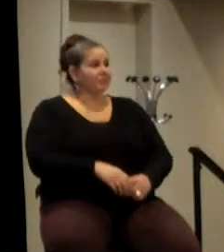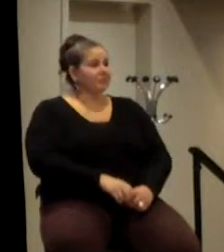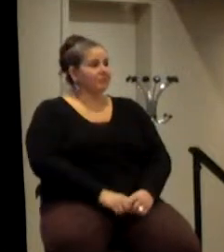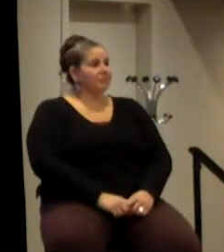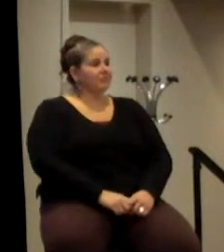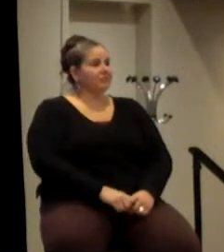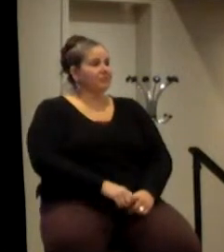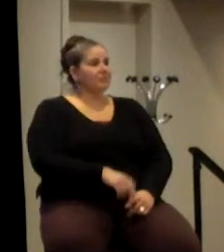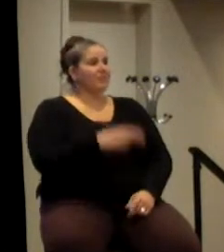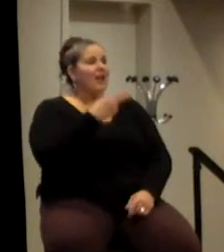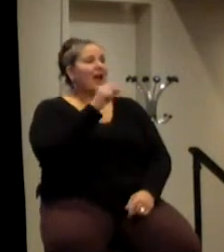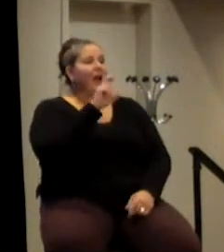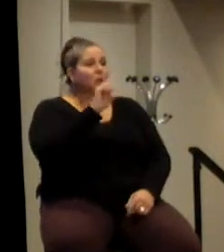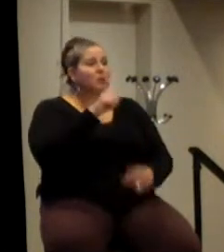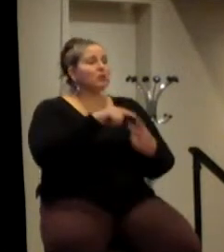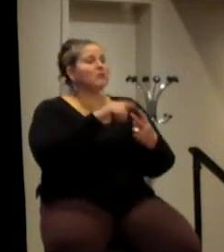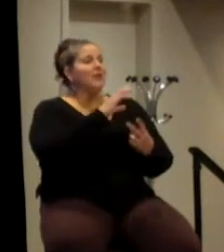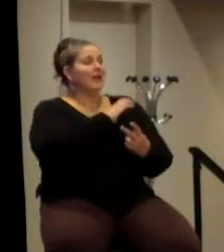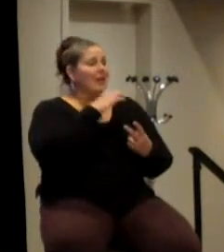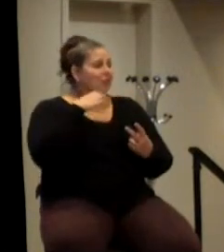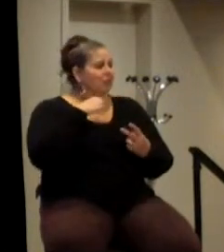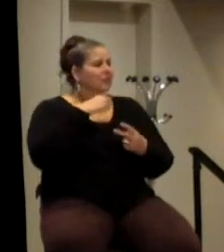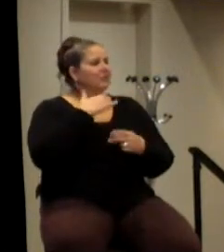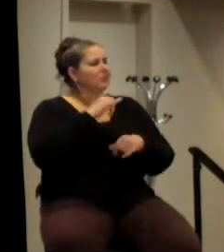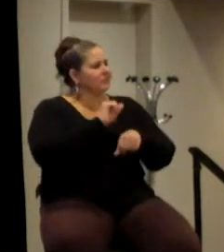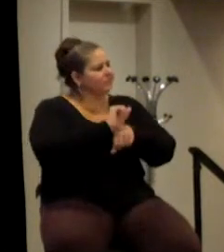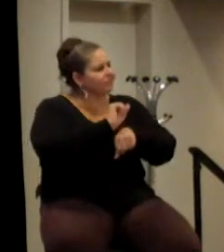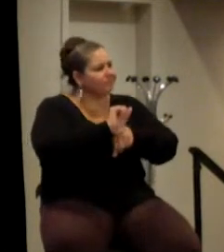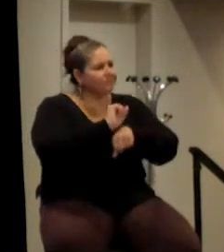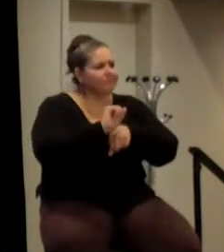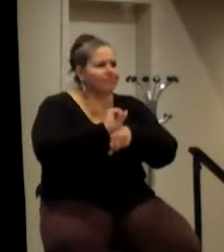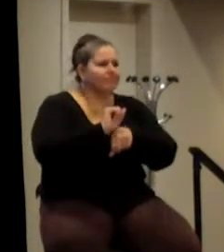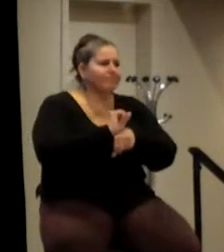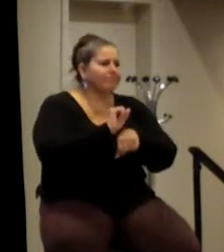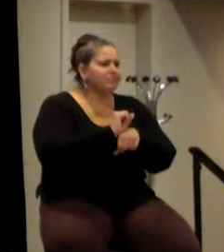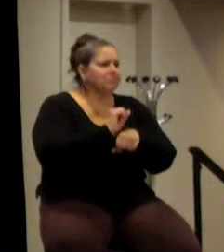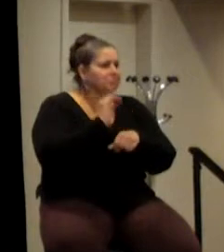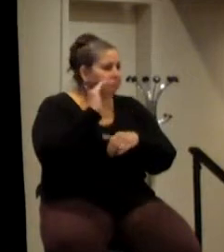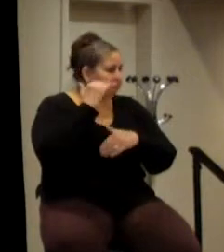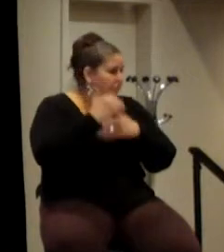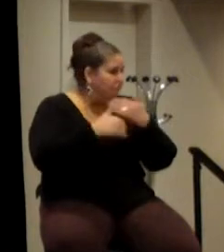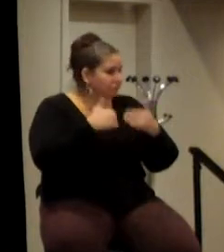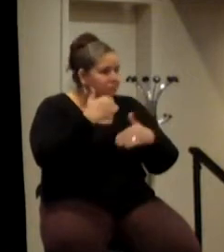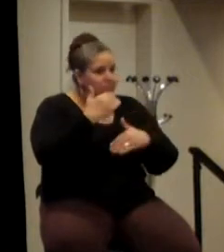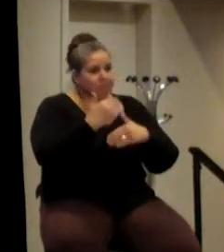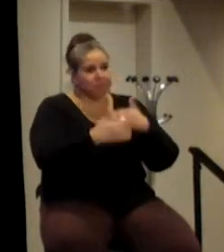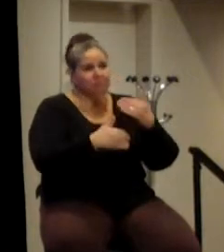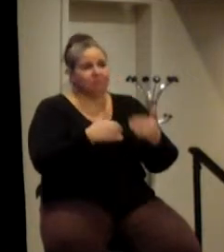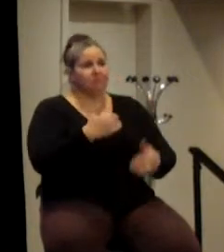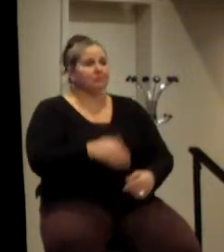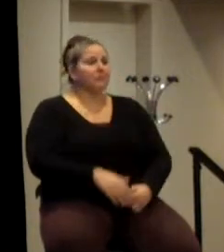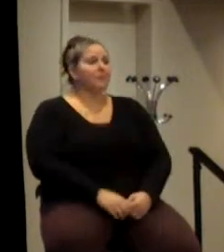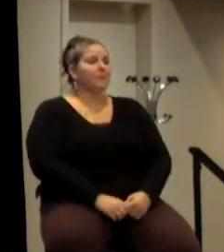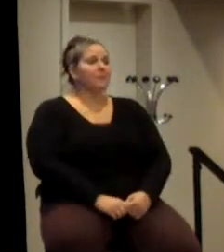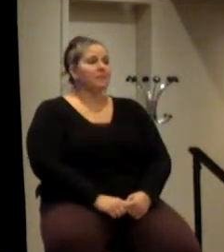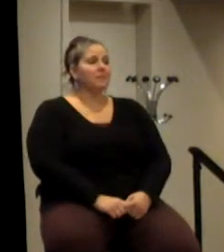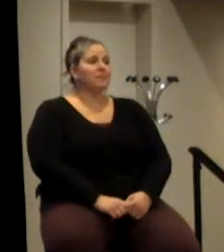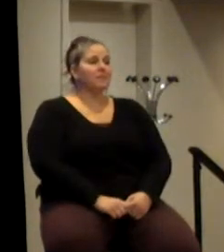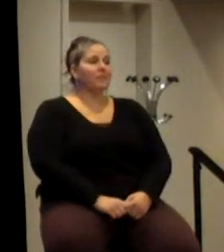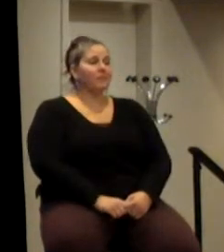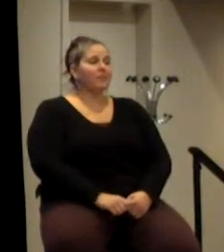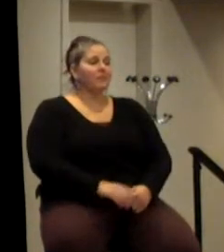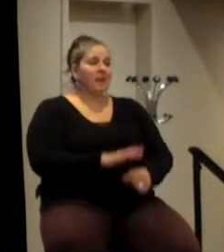Senate and House have been working on it. It looks like there's enough support through at least a